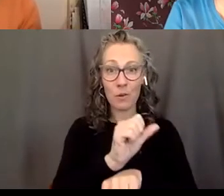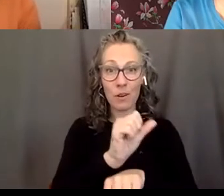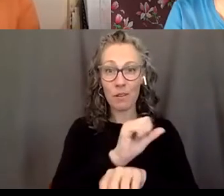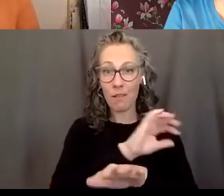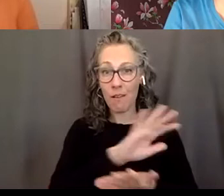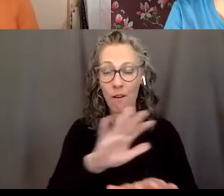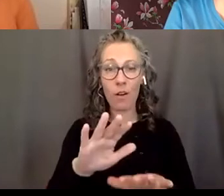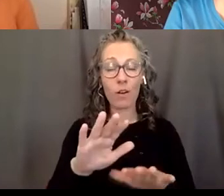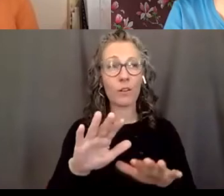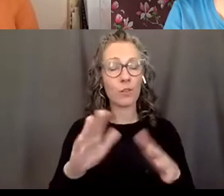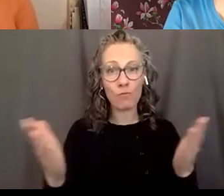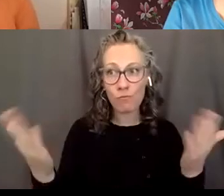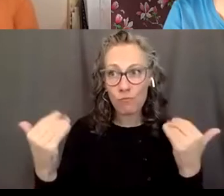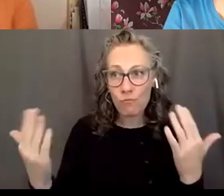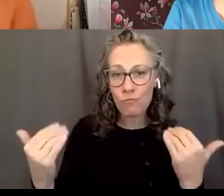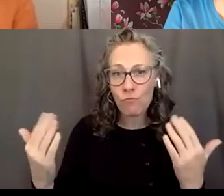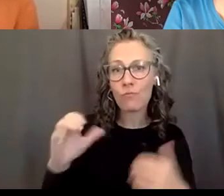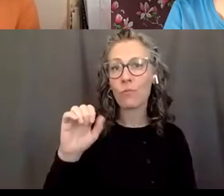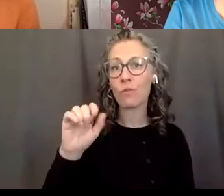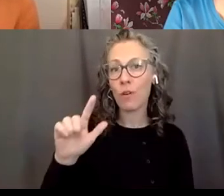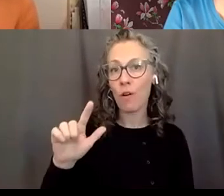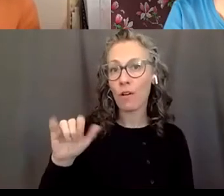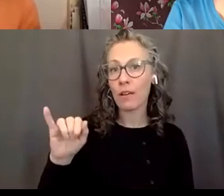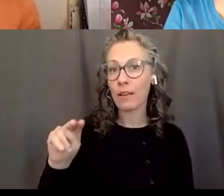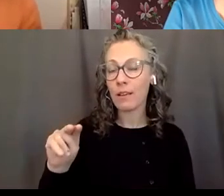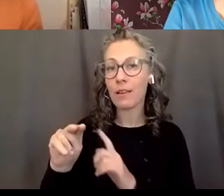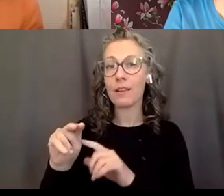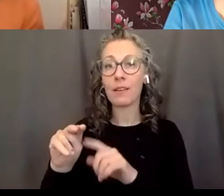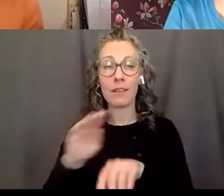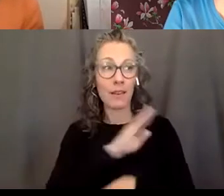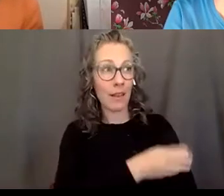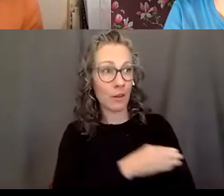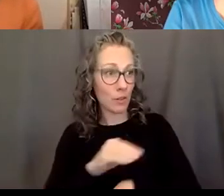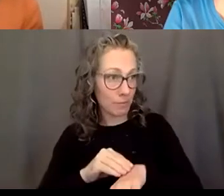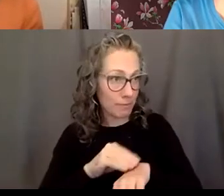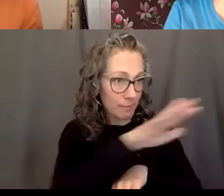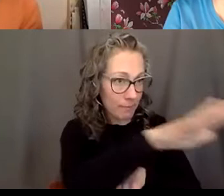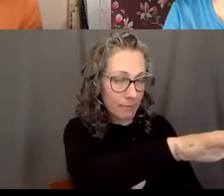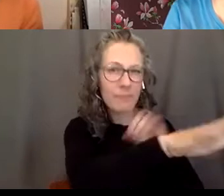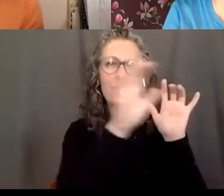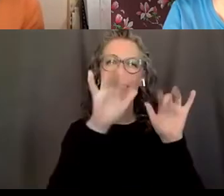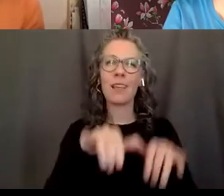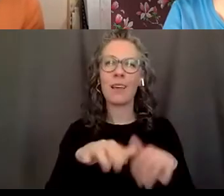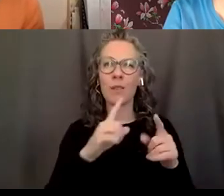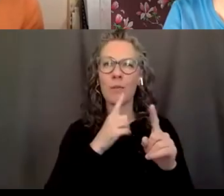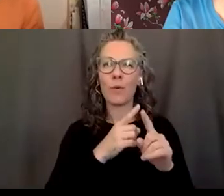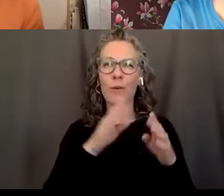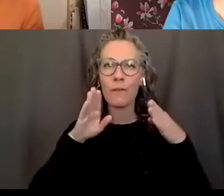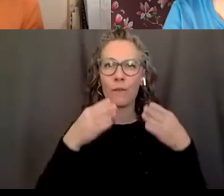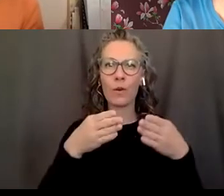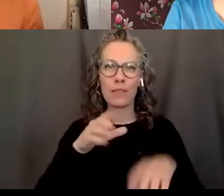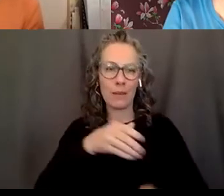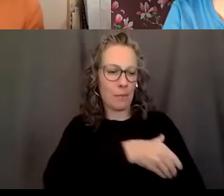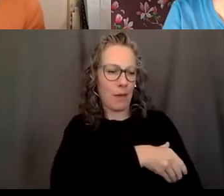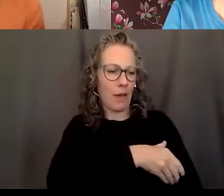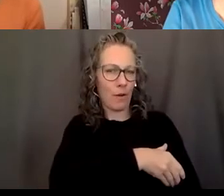calling things into us, we're sending energy to somebody else. So it's really to focus on how incredibly powerful we are,